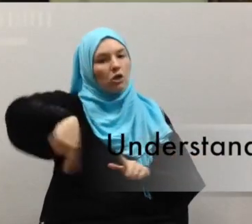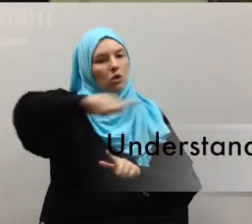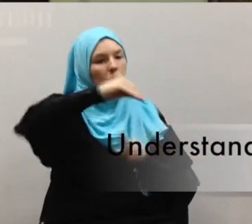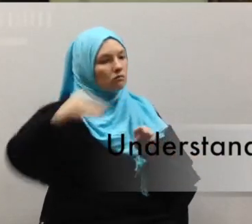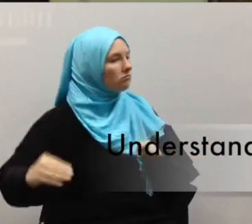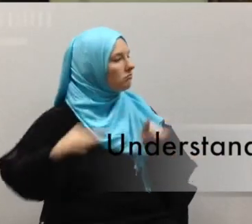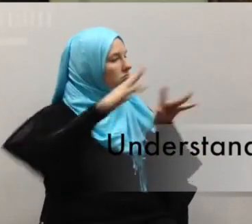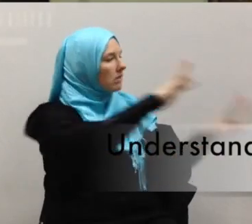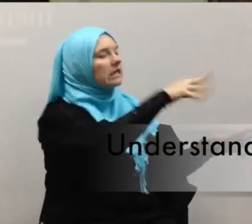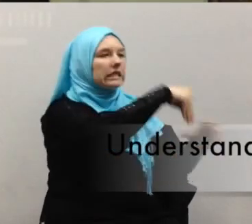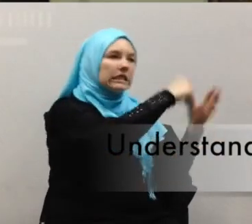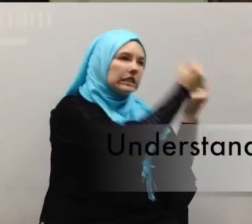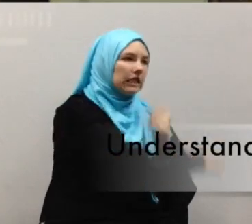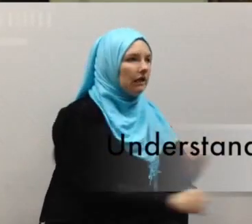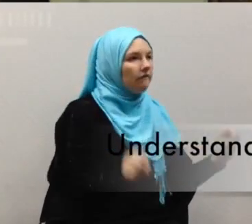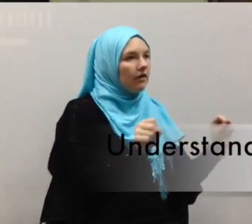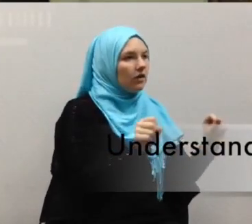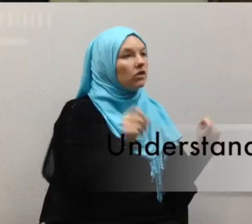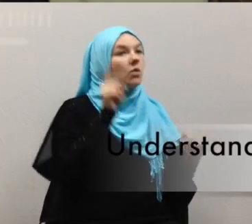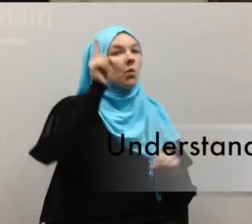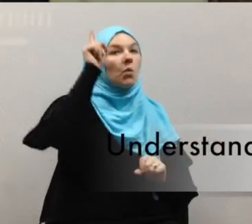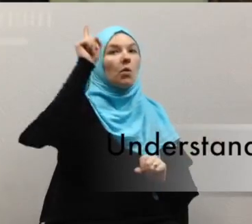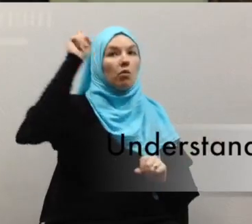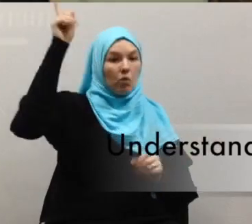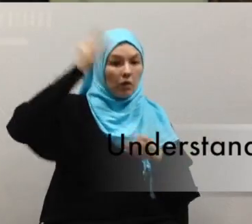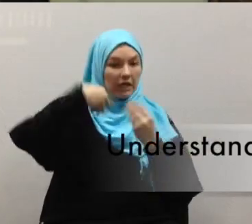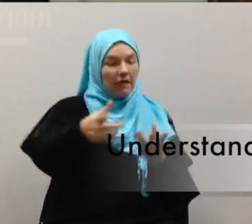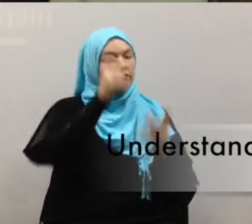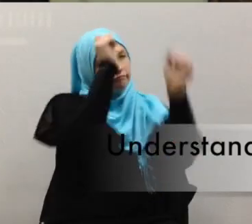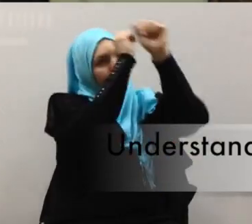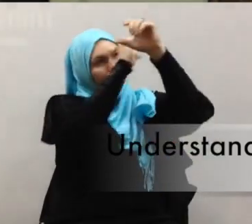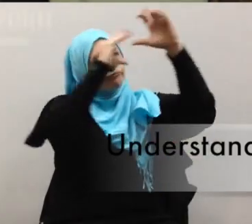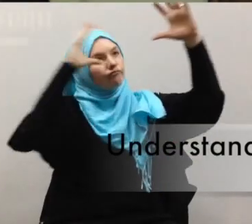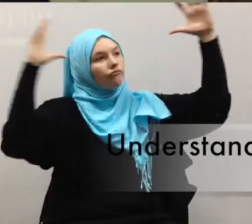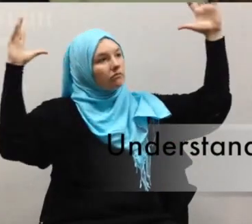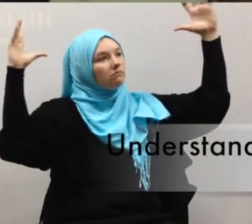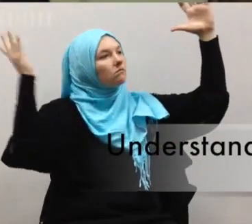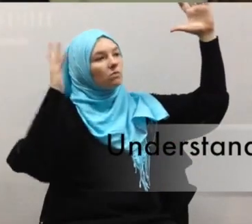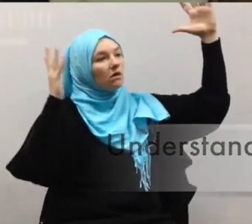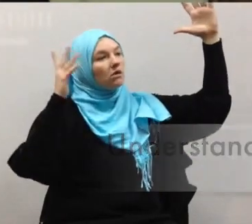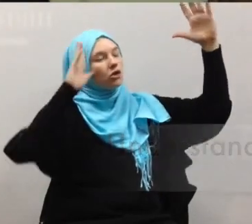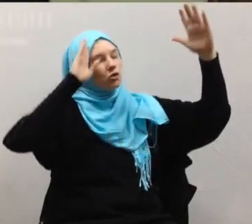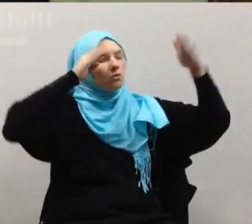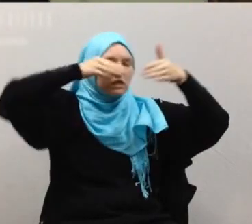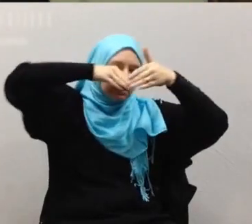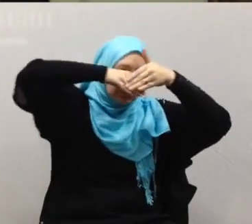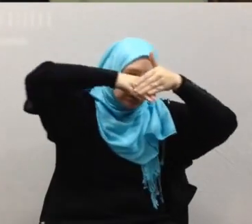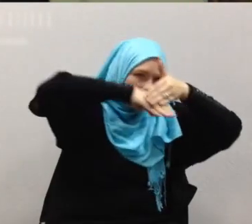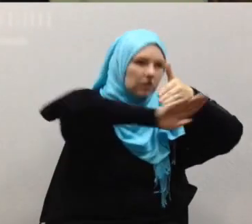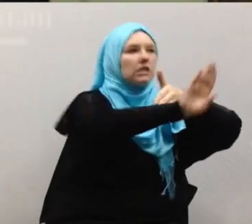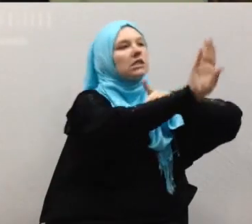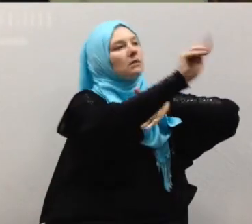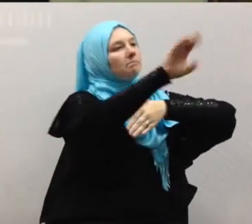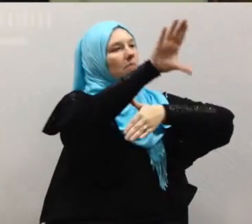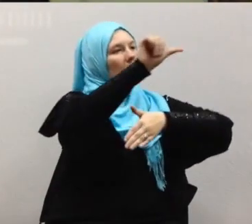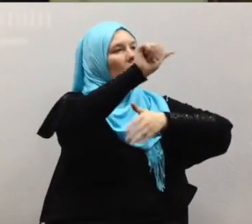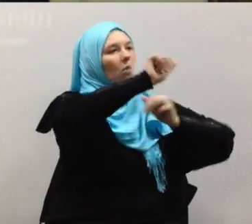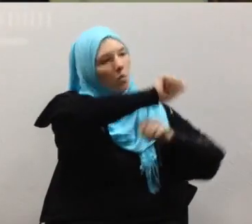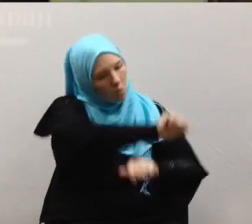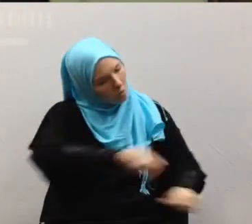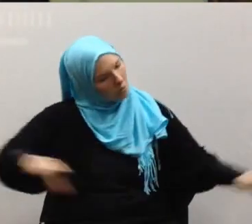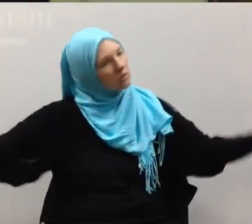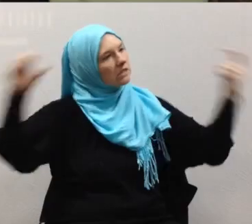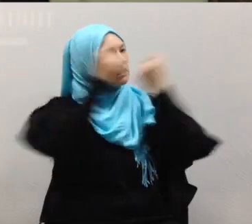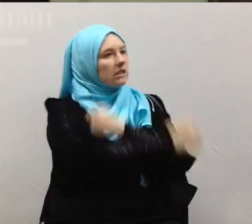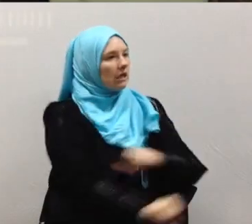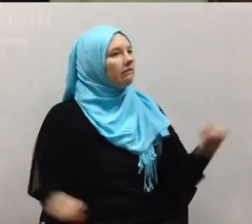Mecca. You will enter, and you will enter it safe. This is a mighty promise. It cannot come